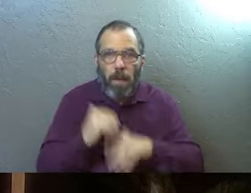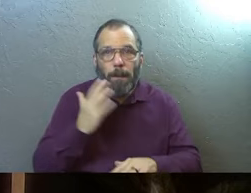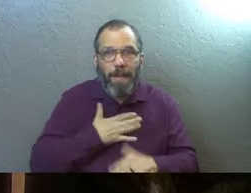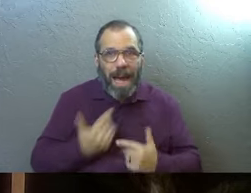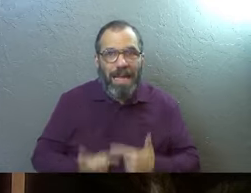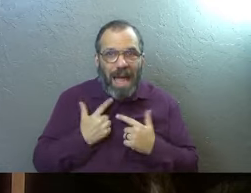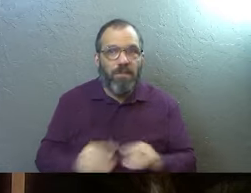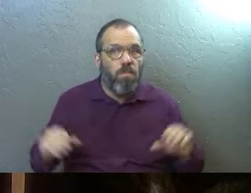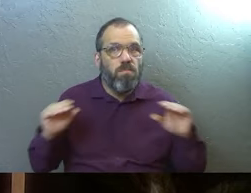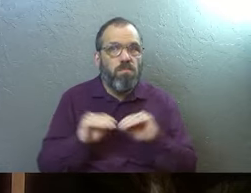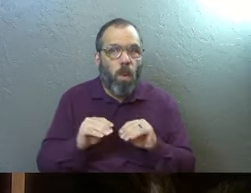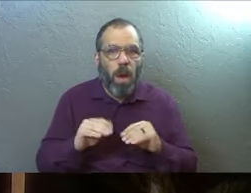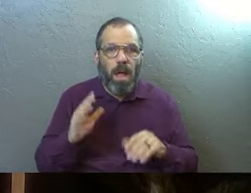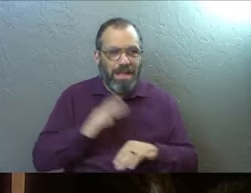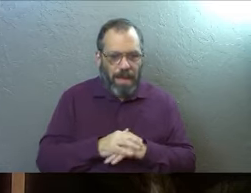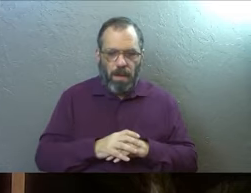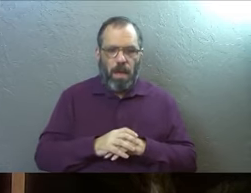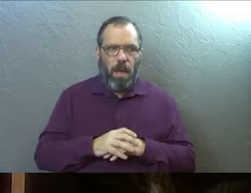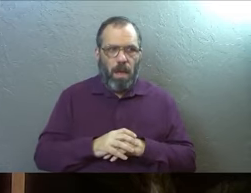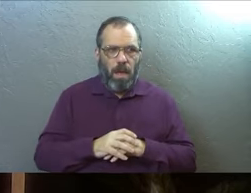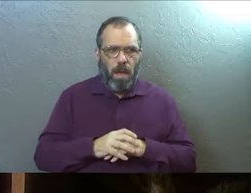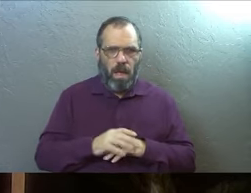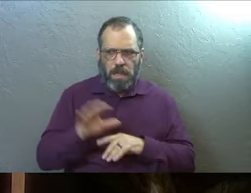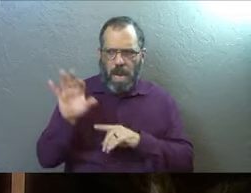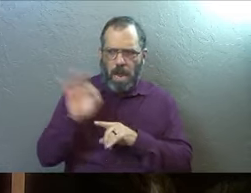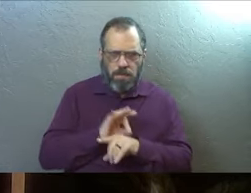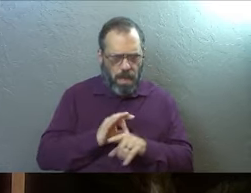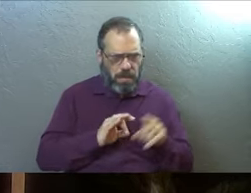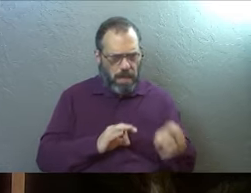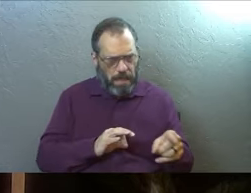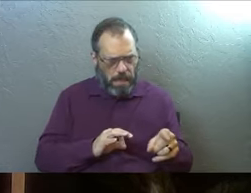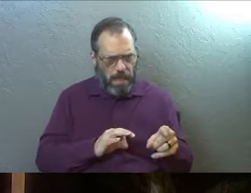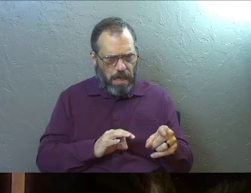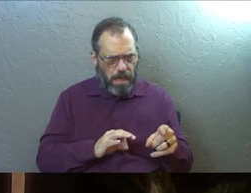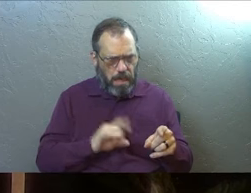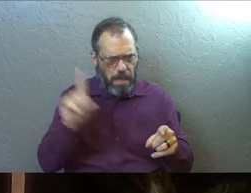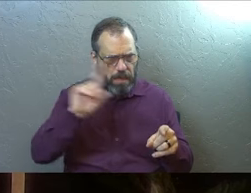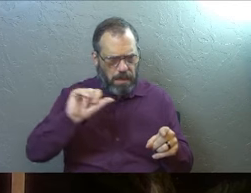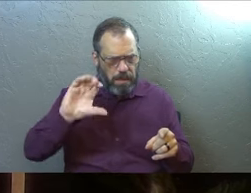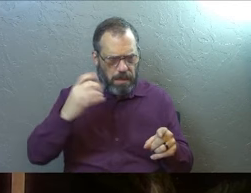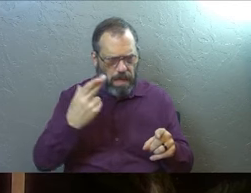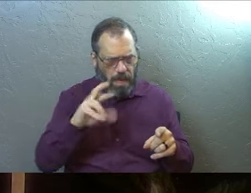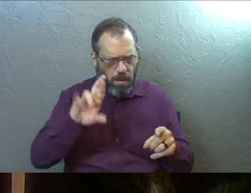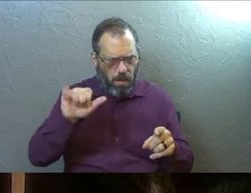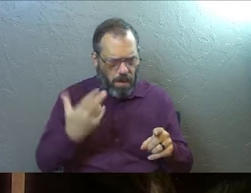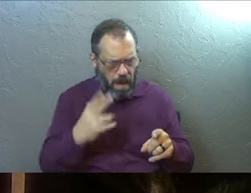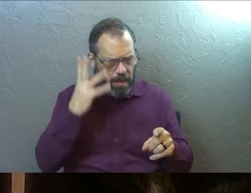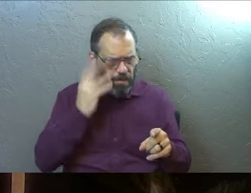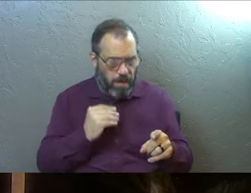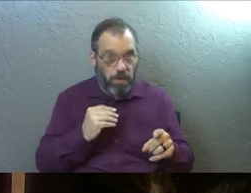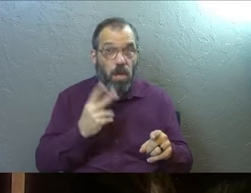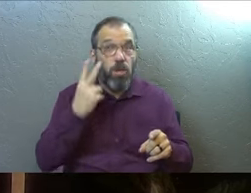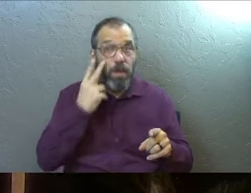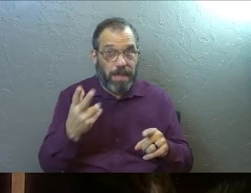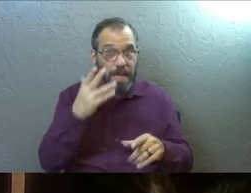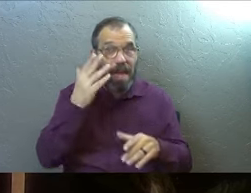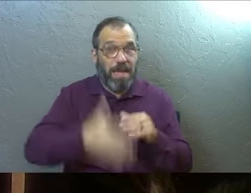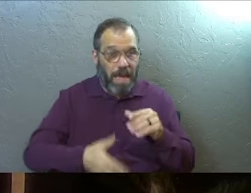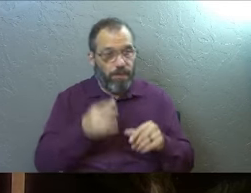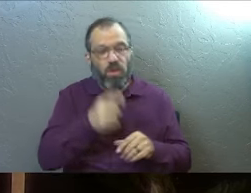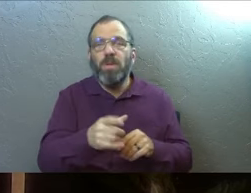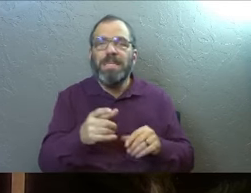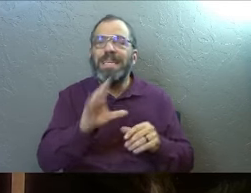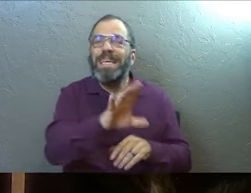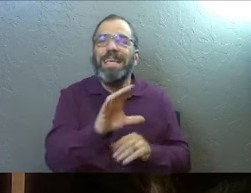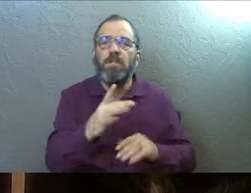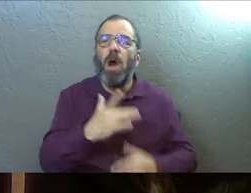in me. There's a part of me, it's like, what did 9 months rebuild in our brother Zechariah? You're going to see at the very end, because you're going to see